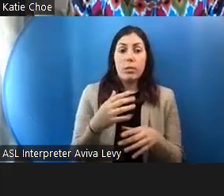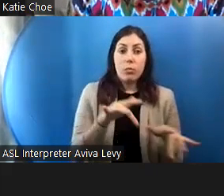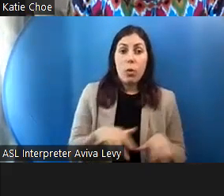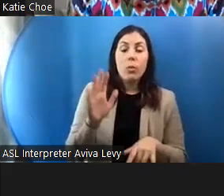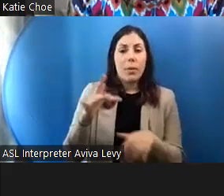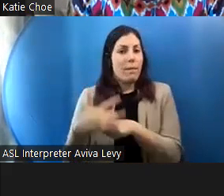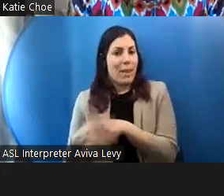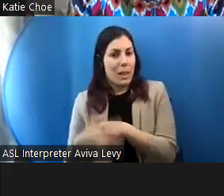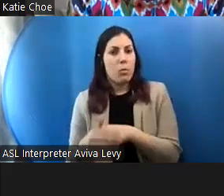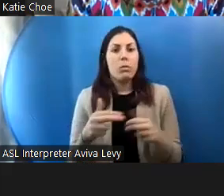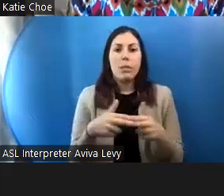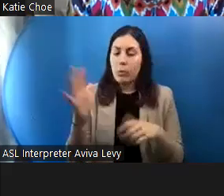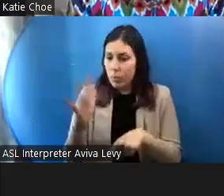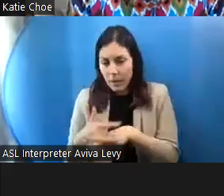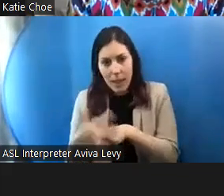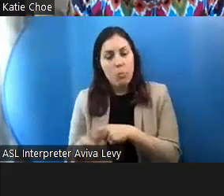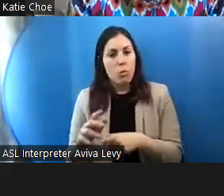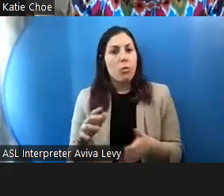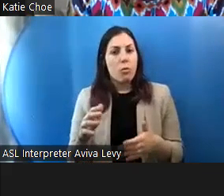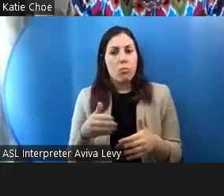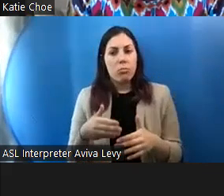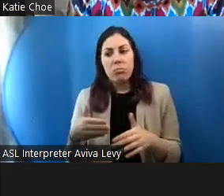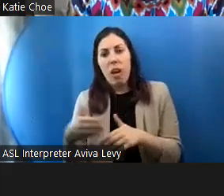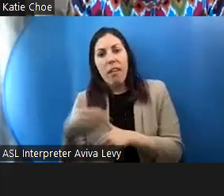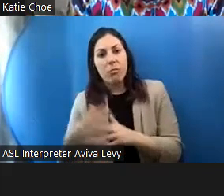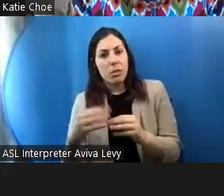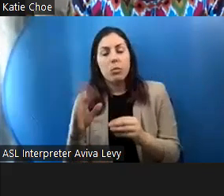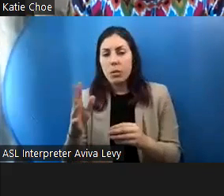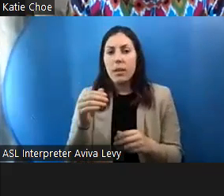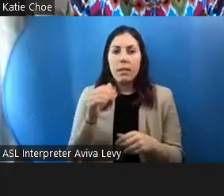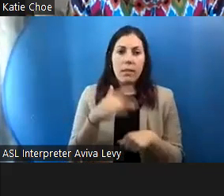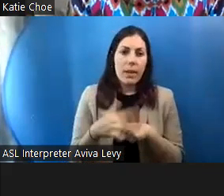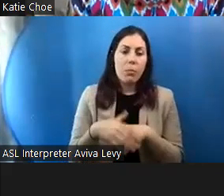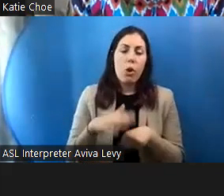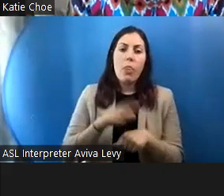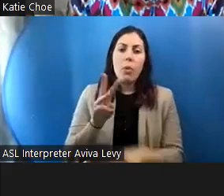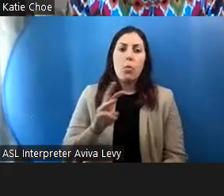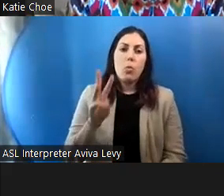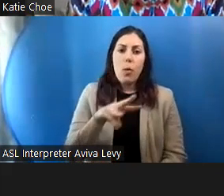deck itself, will be available on the project's webpage, which is